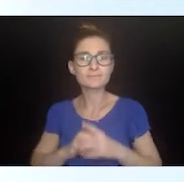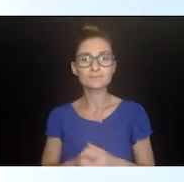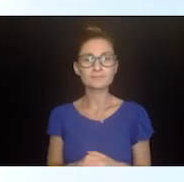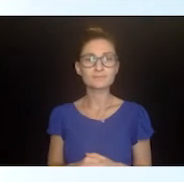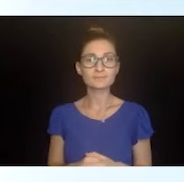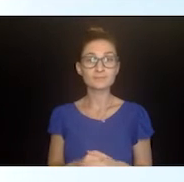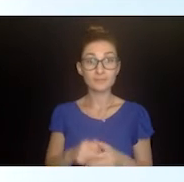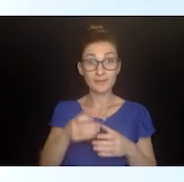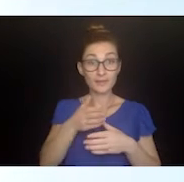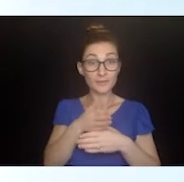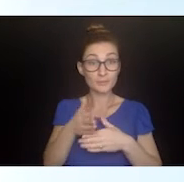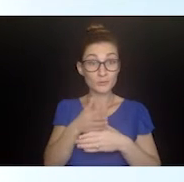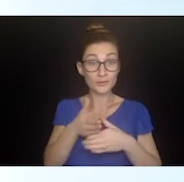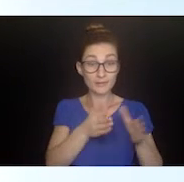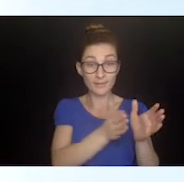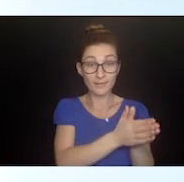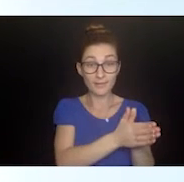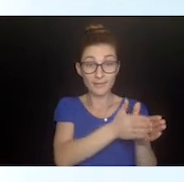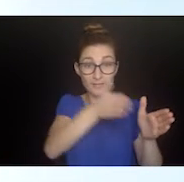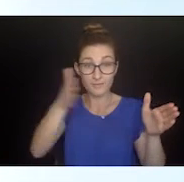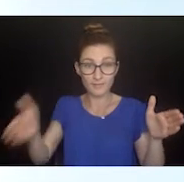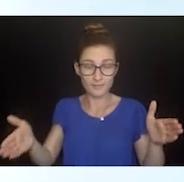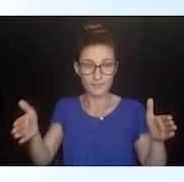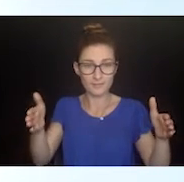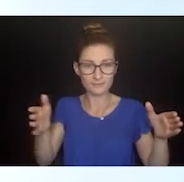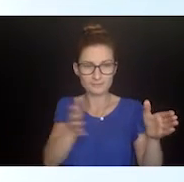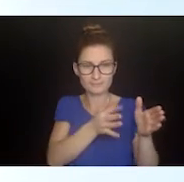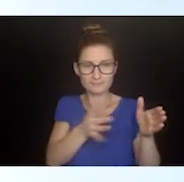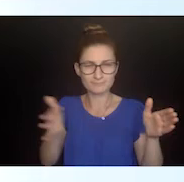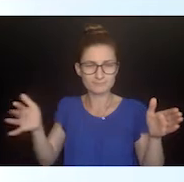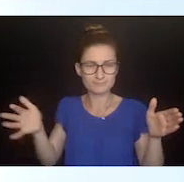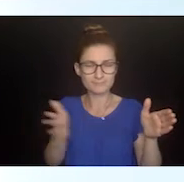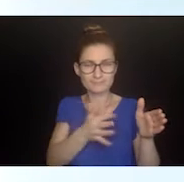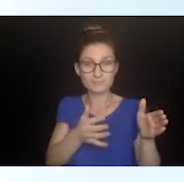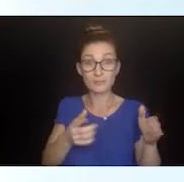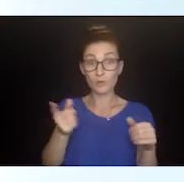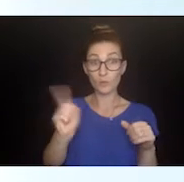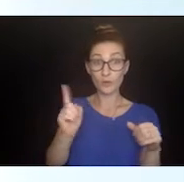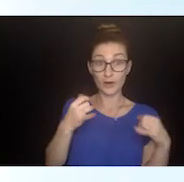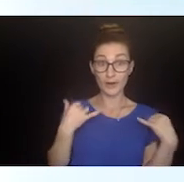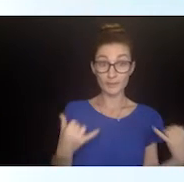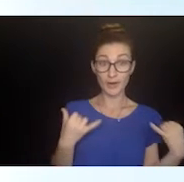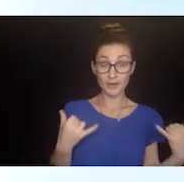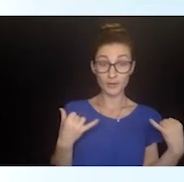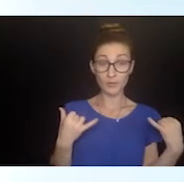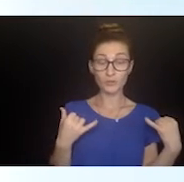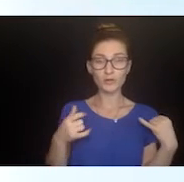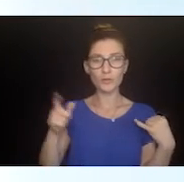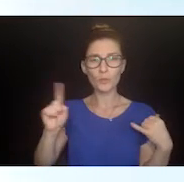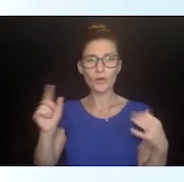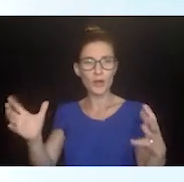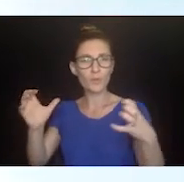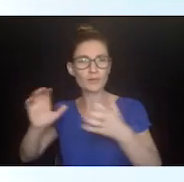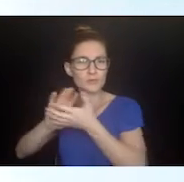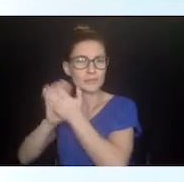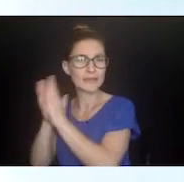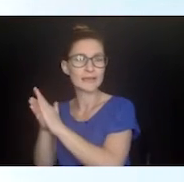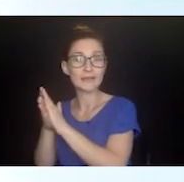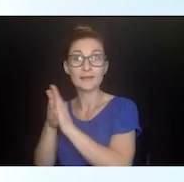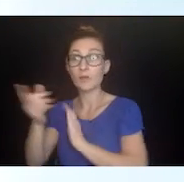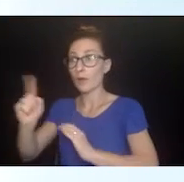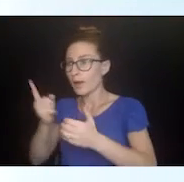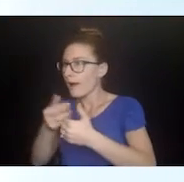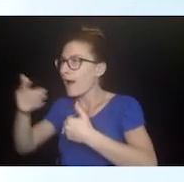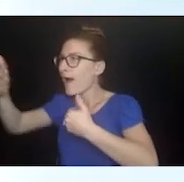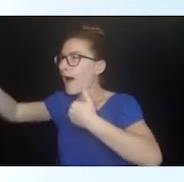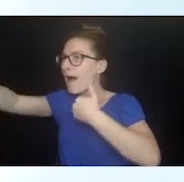And the step between those two, from where you are to where you want to be, to where you really